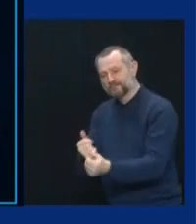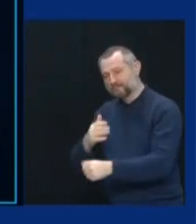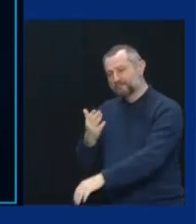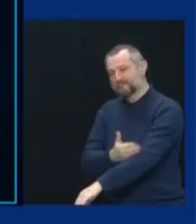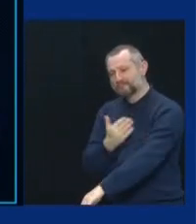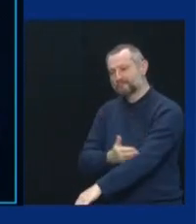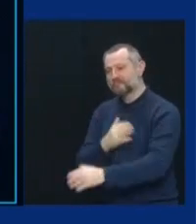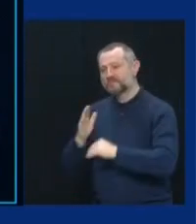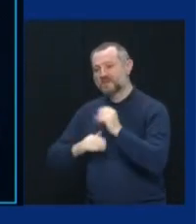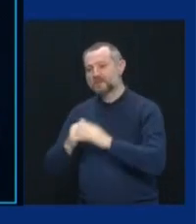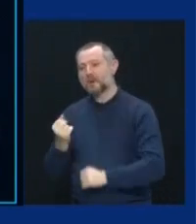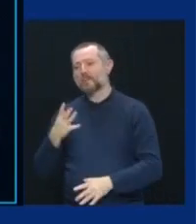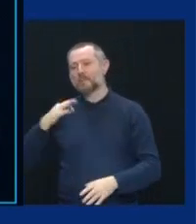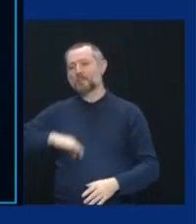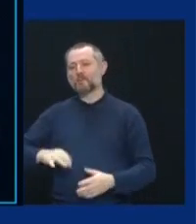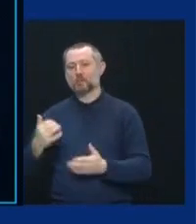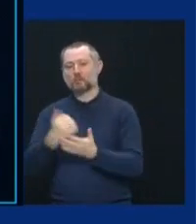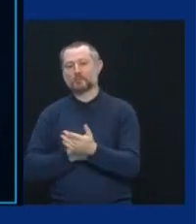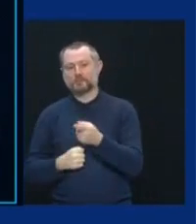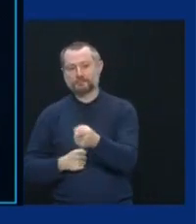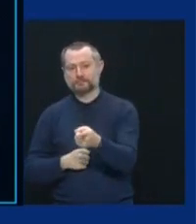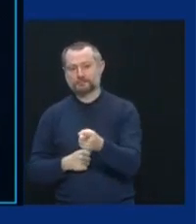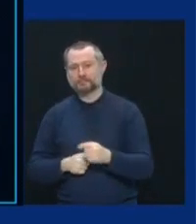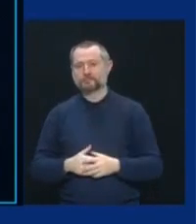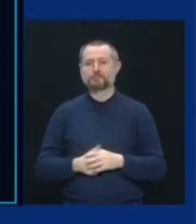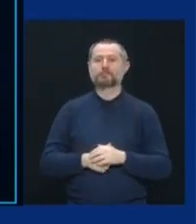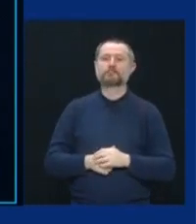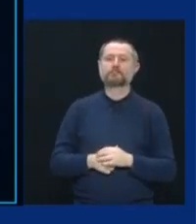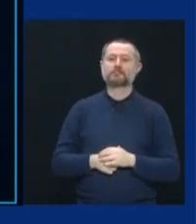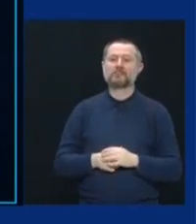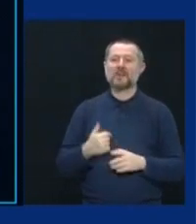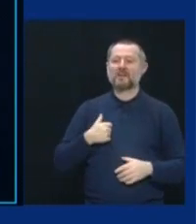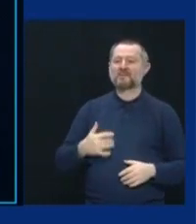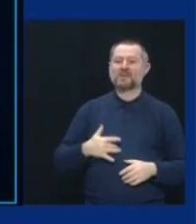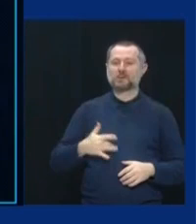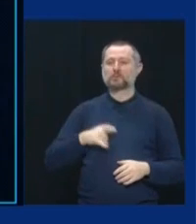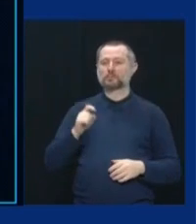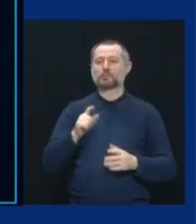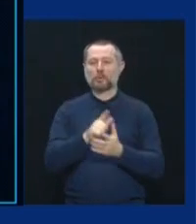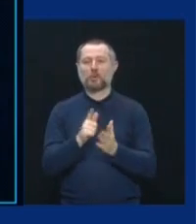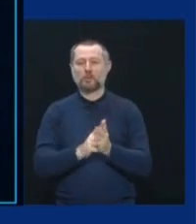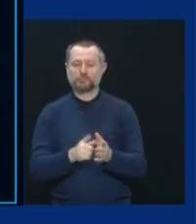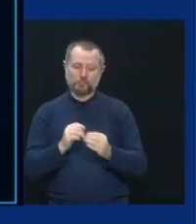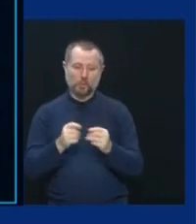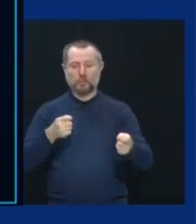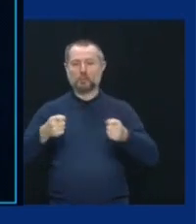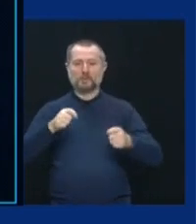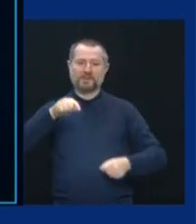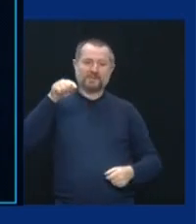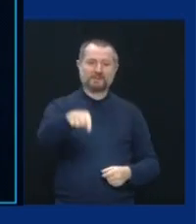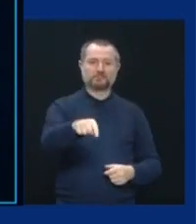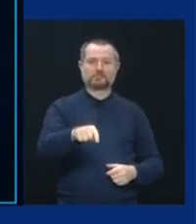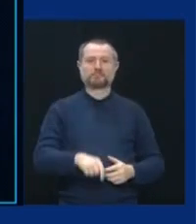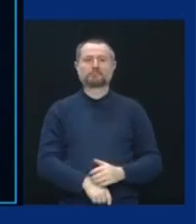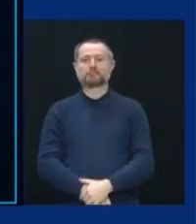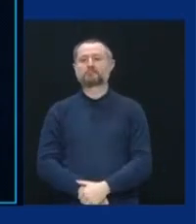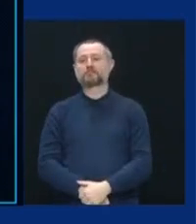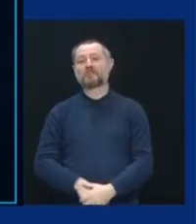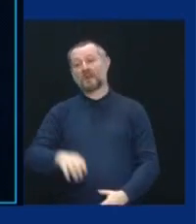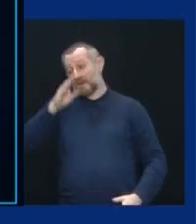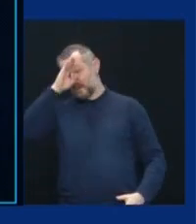how much profit you can make. I believe that. Nursing home, hospitals